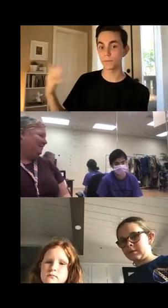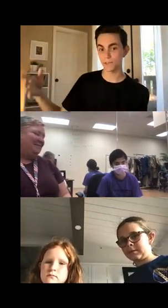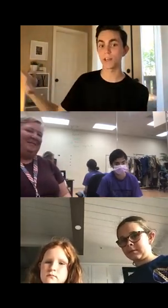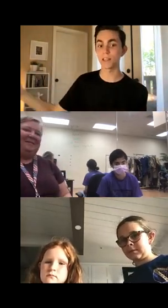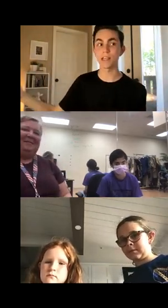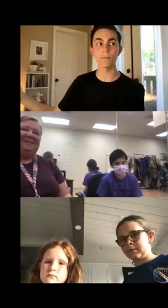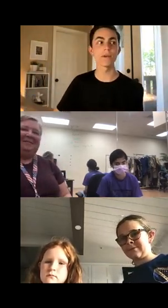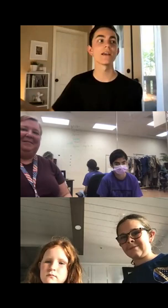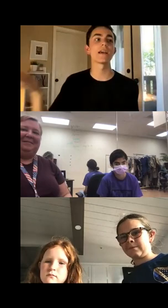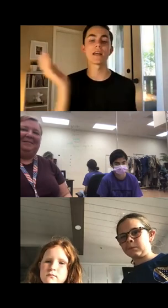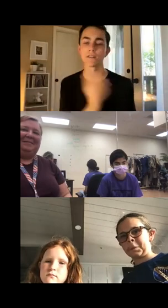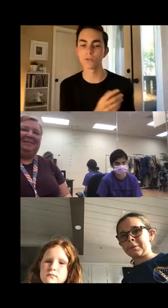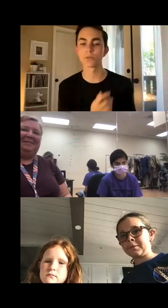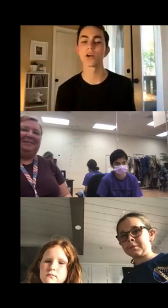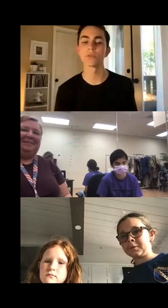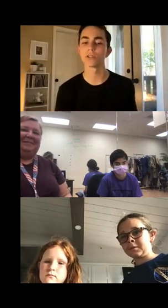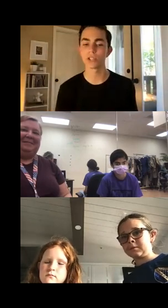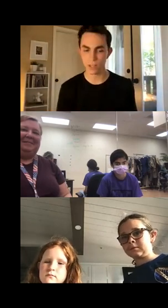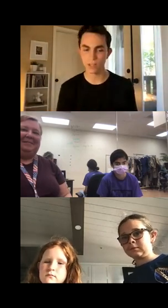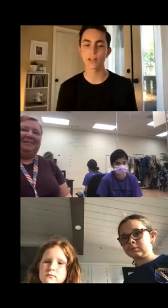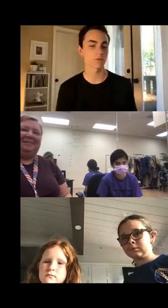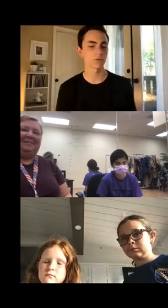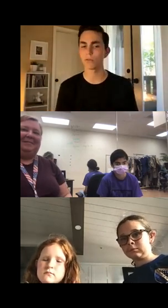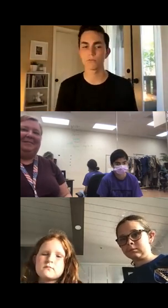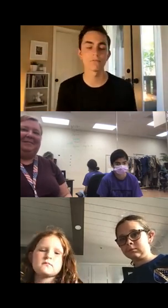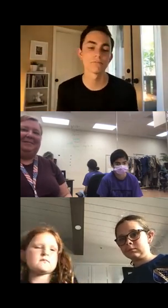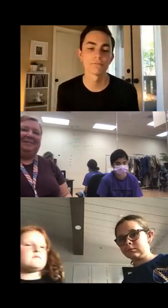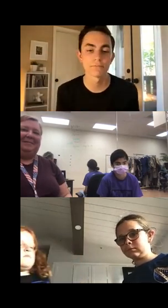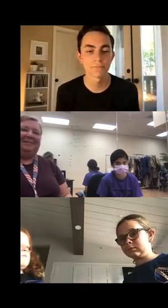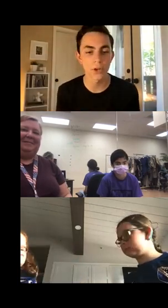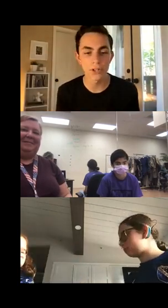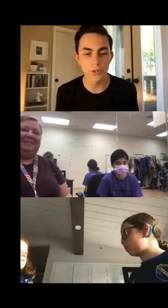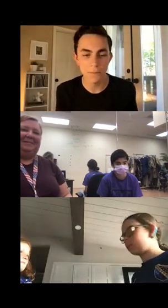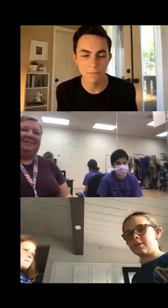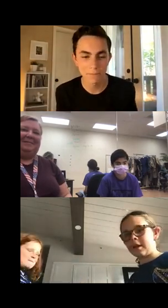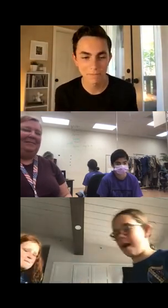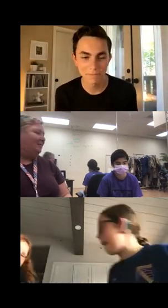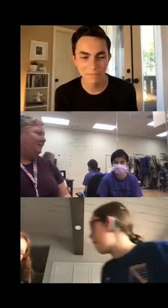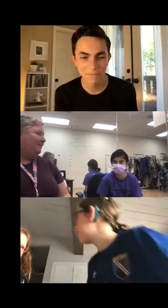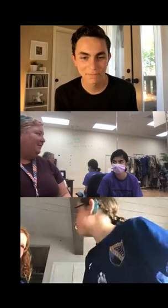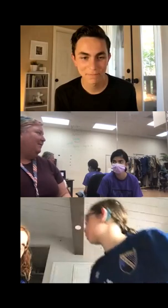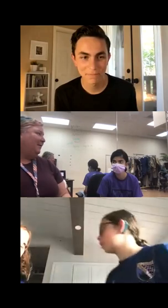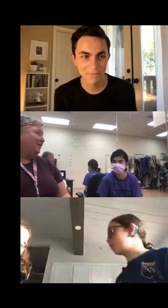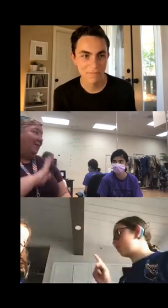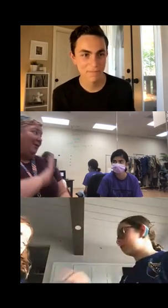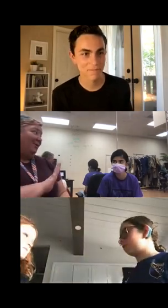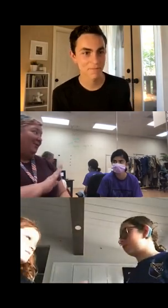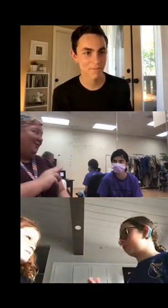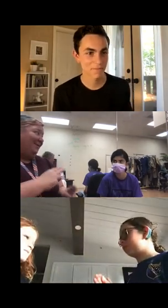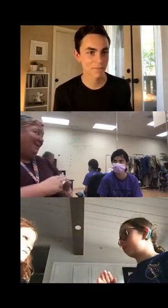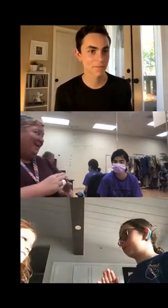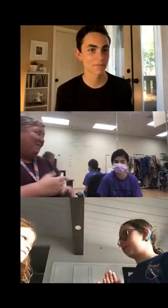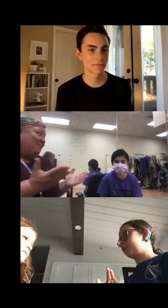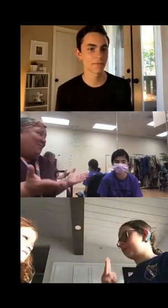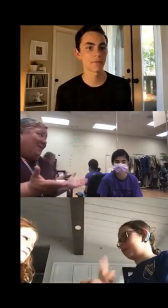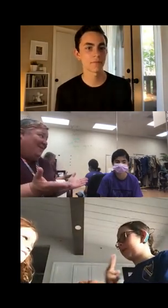name, sign the name, and then respond with a shake yes or no. Go ahead and try. So